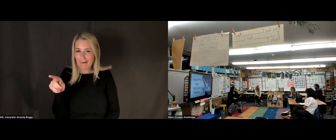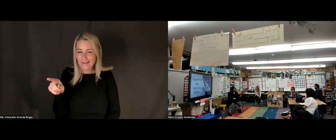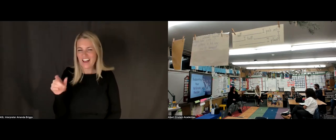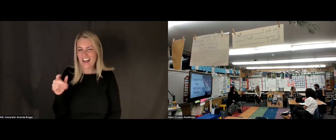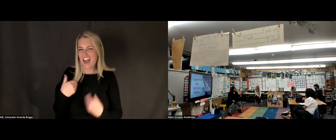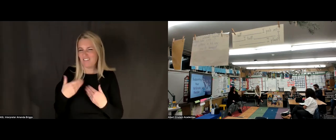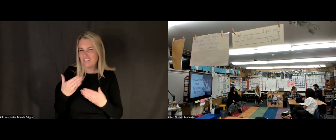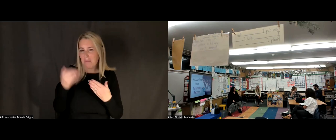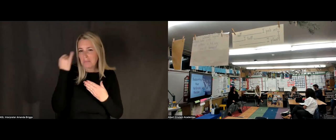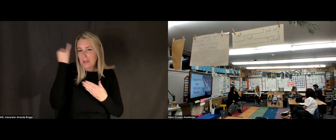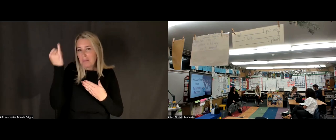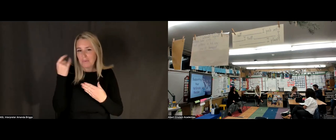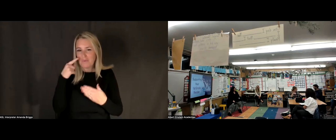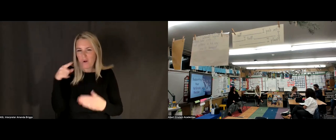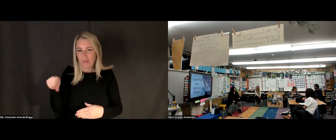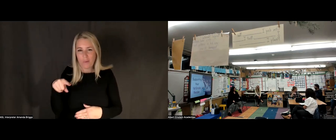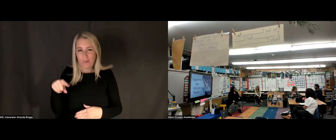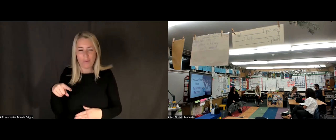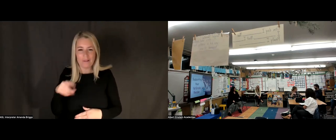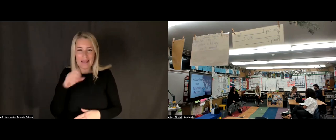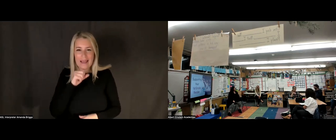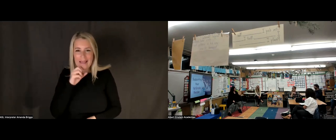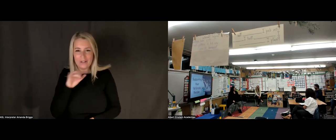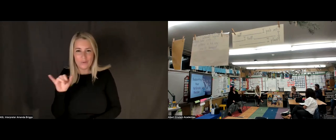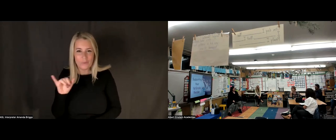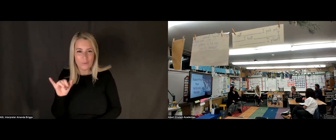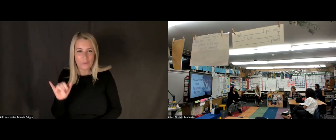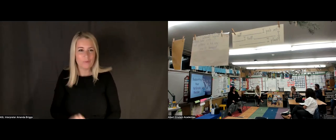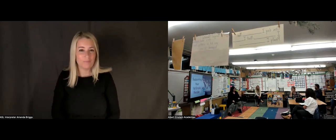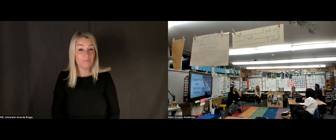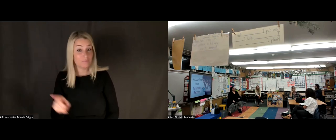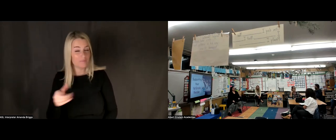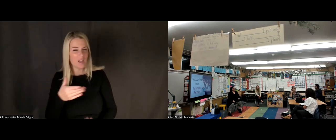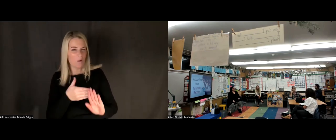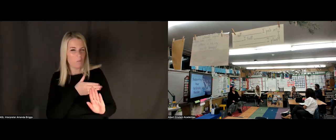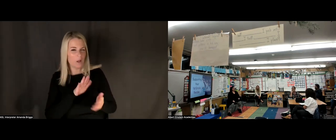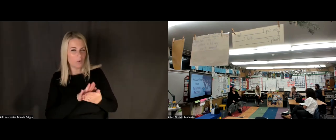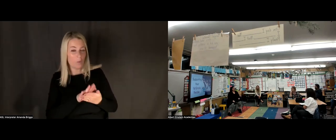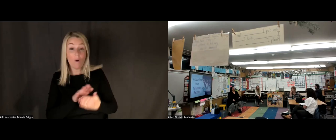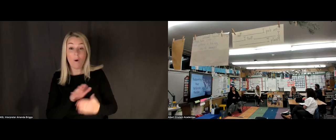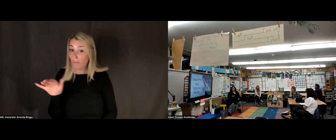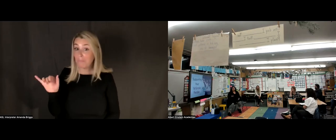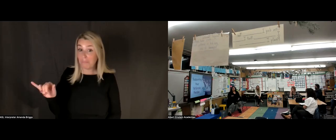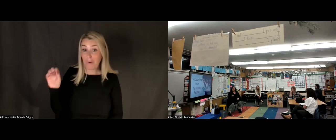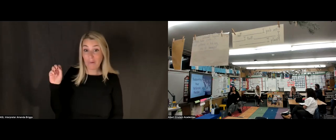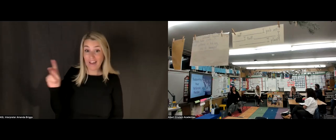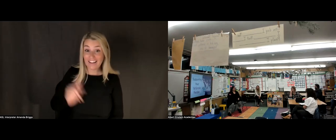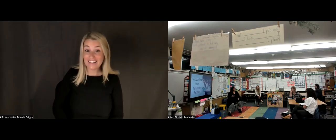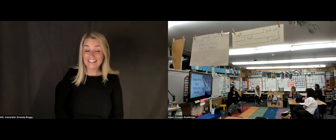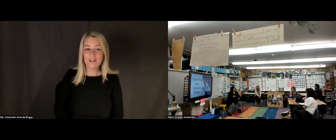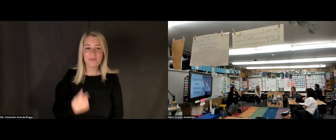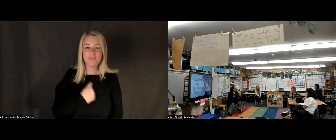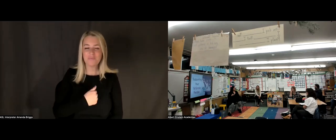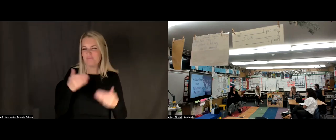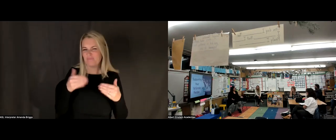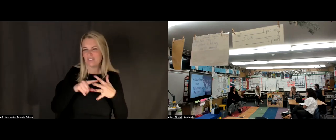well. My younger daughter is in preschool. Okay, nice. All right. Okay, so we'll start off with just